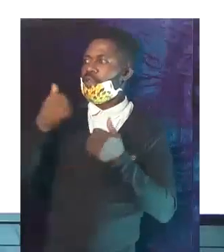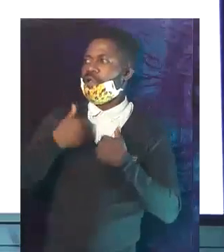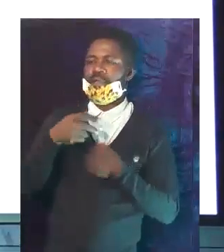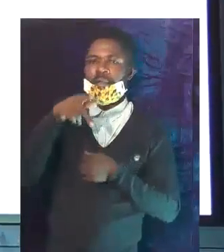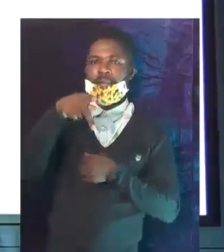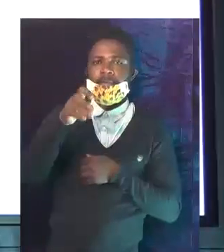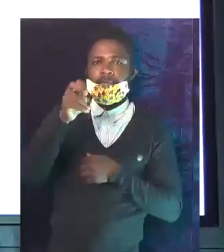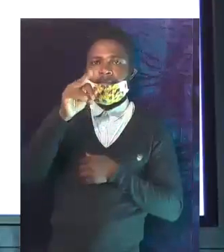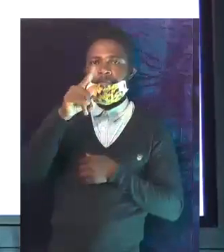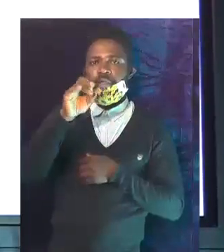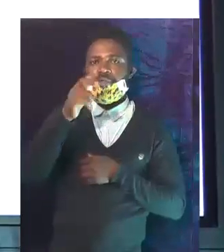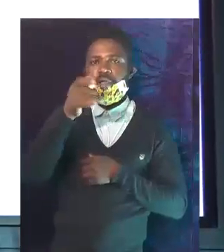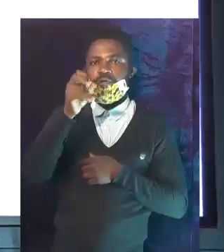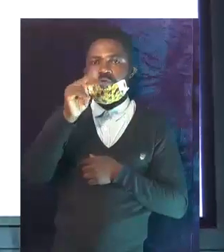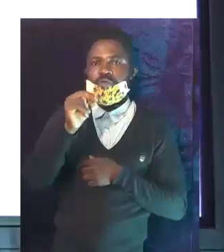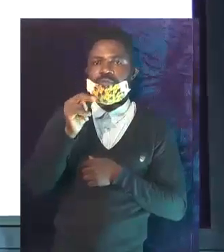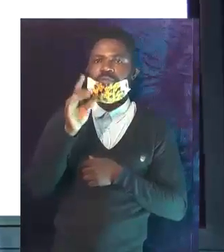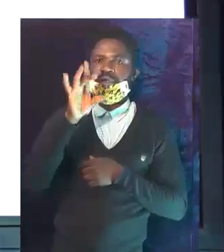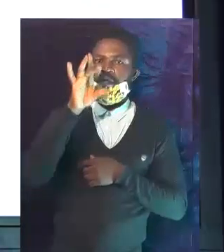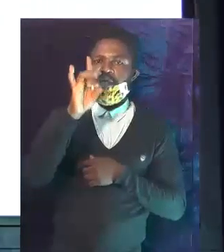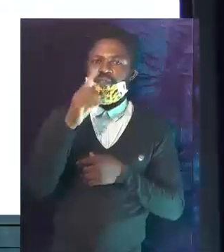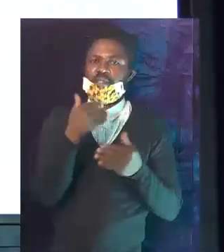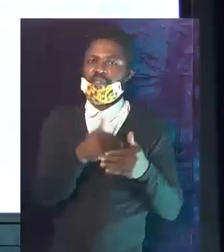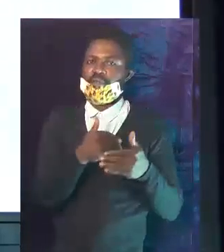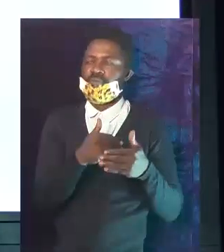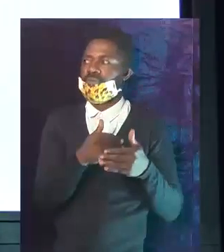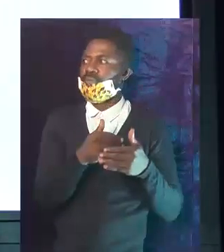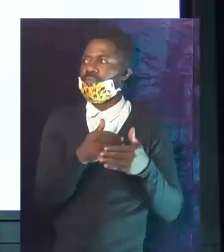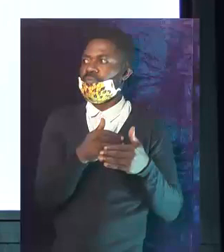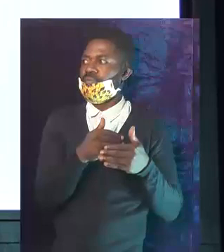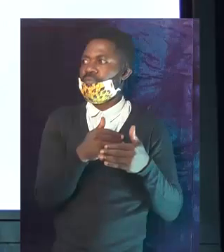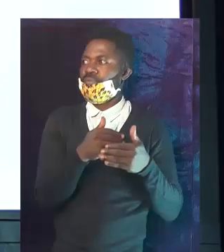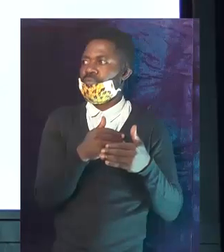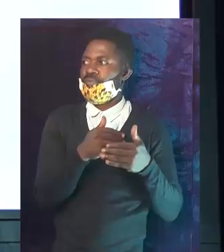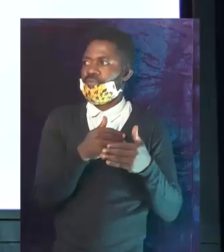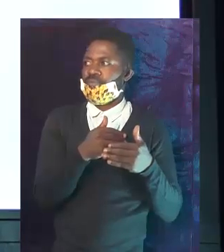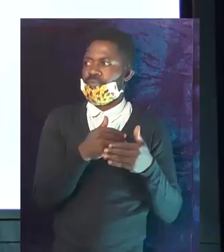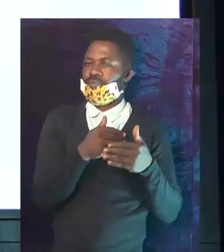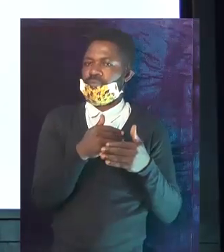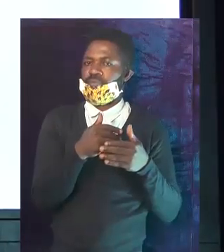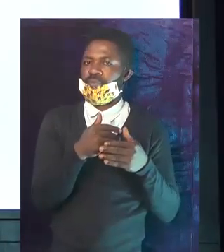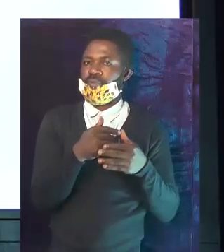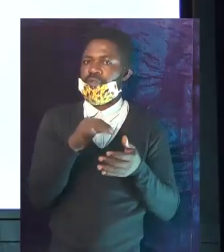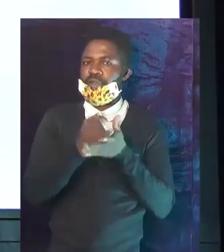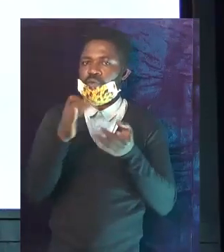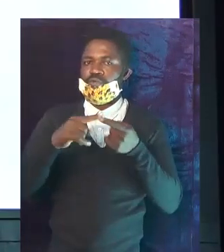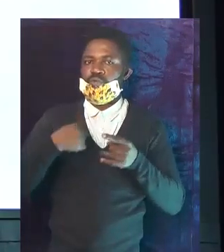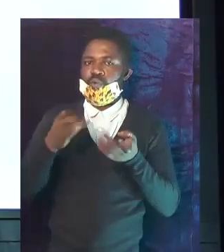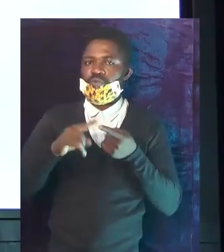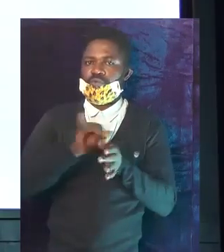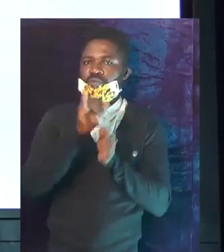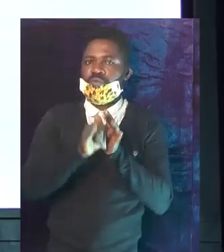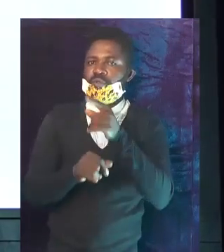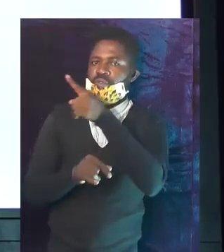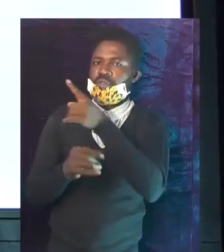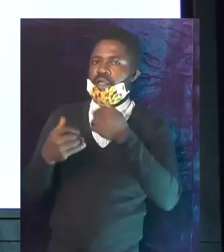All these are pyramids, as you can see. They have pointed tops. That's one thing to know. And that is one way to quickly identify pyramids. But